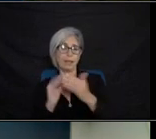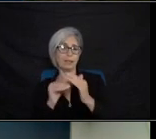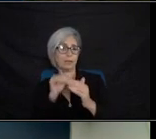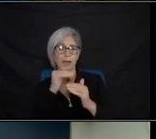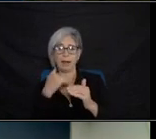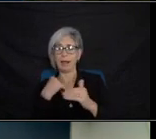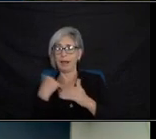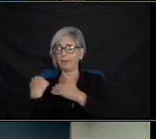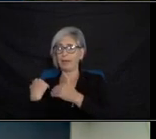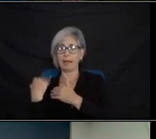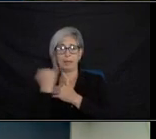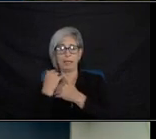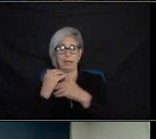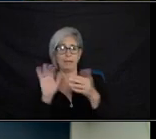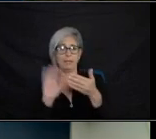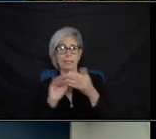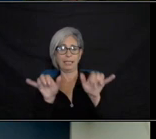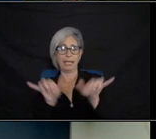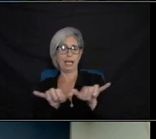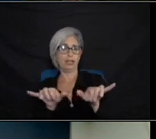if the city engineer